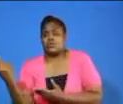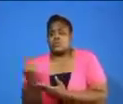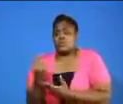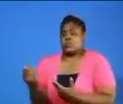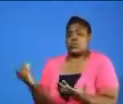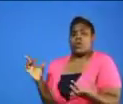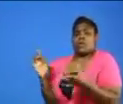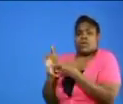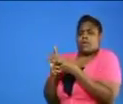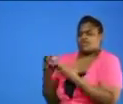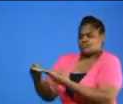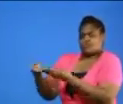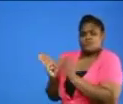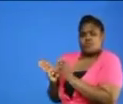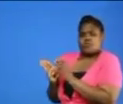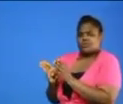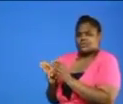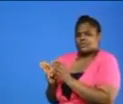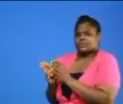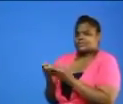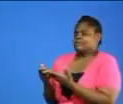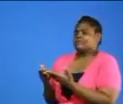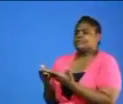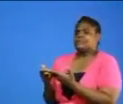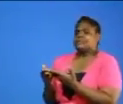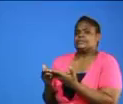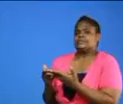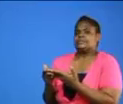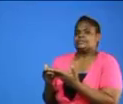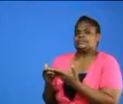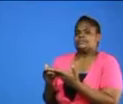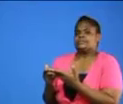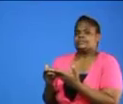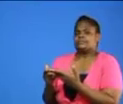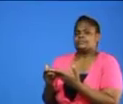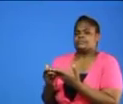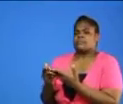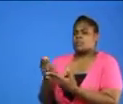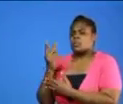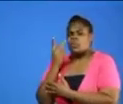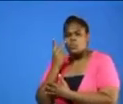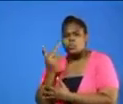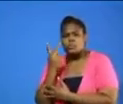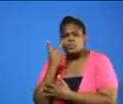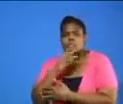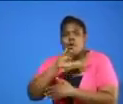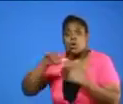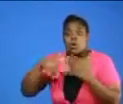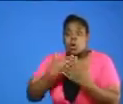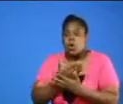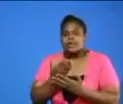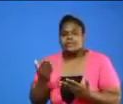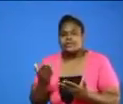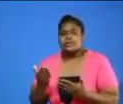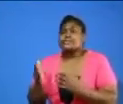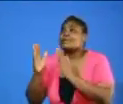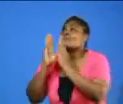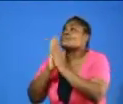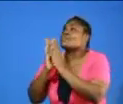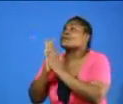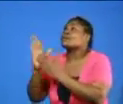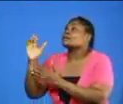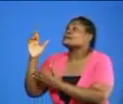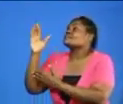own room, looking at all the stuff, and asking God